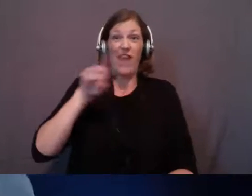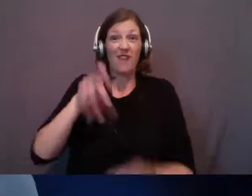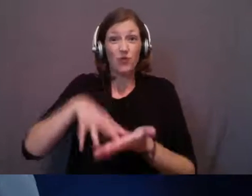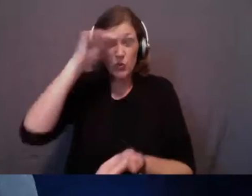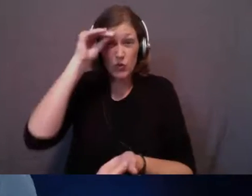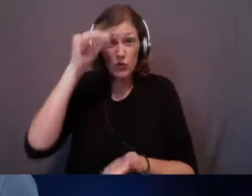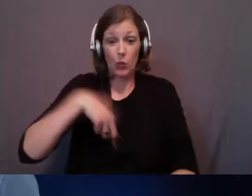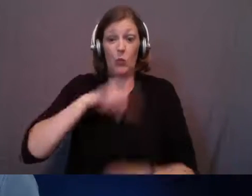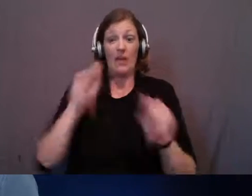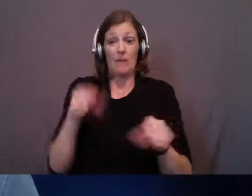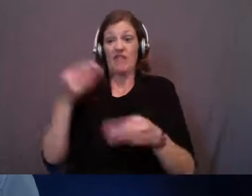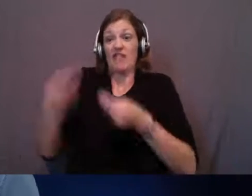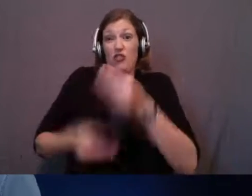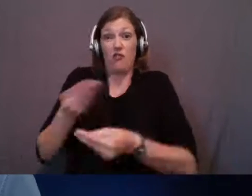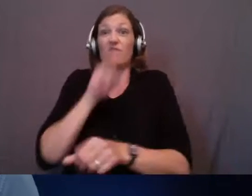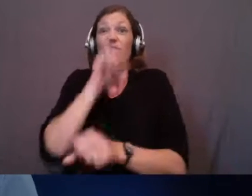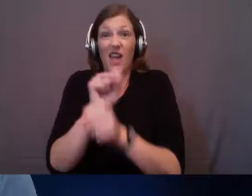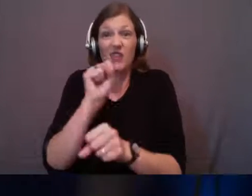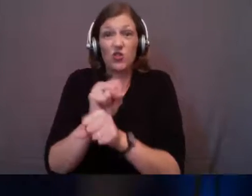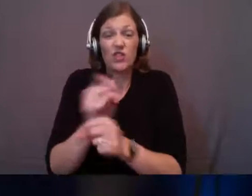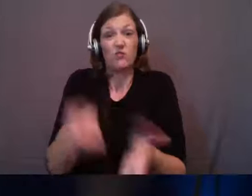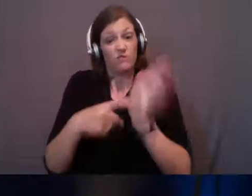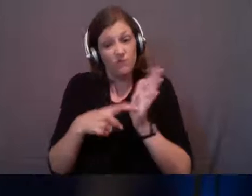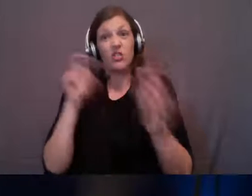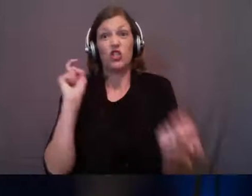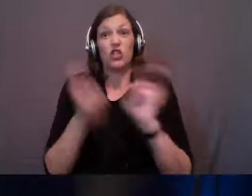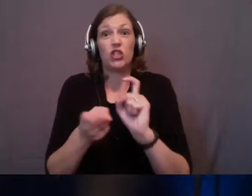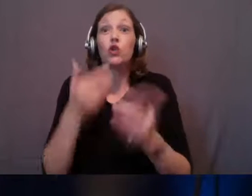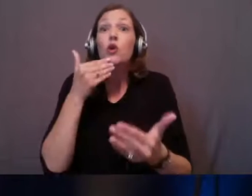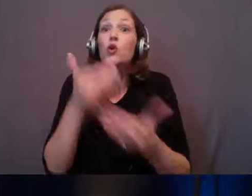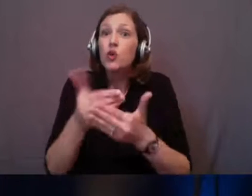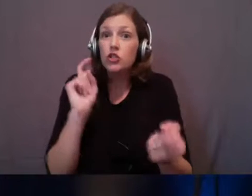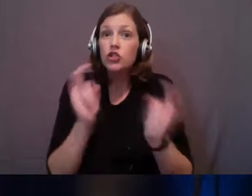that actually insists for change, good change.